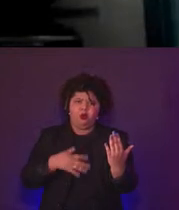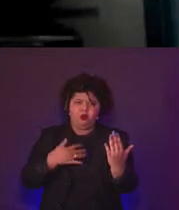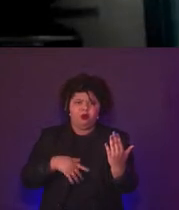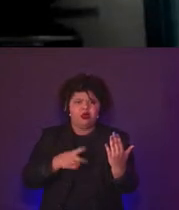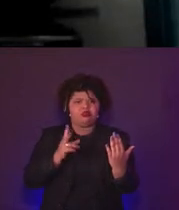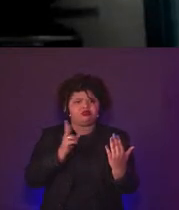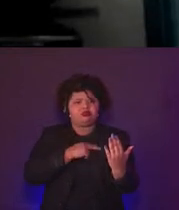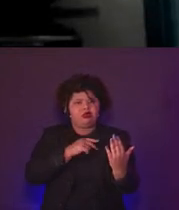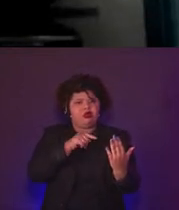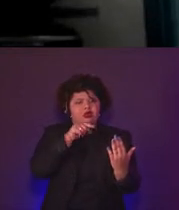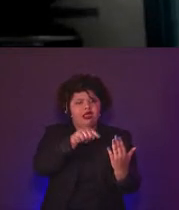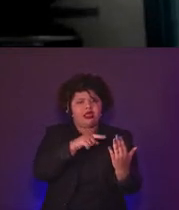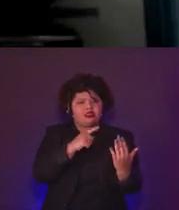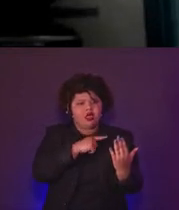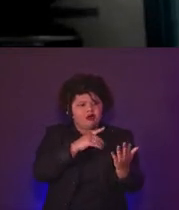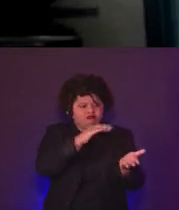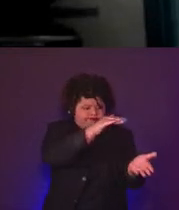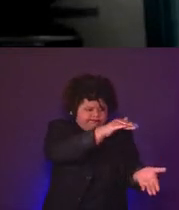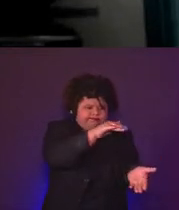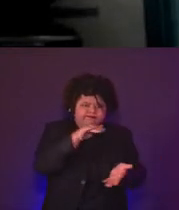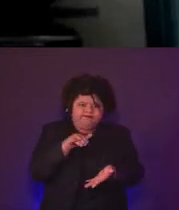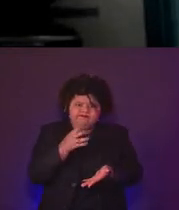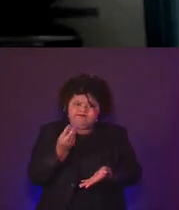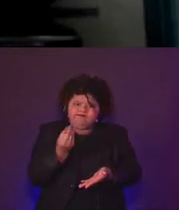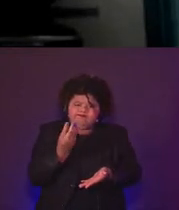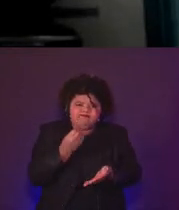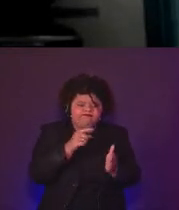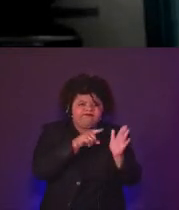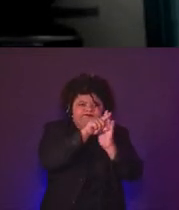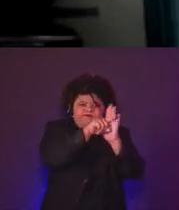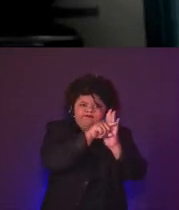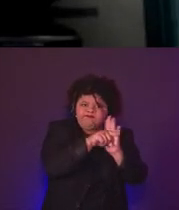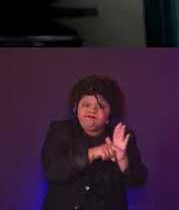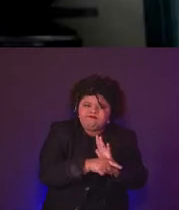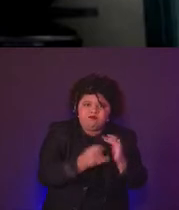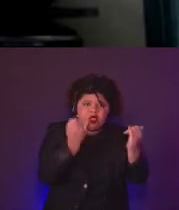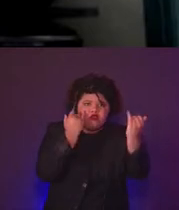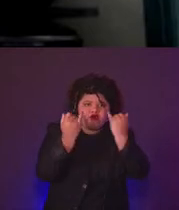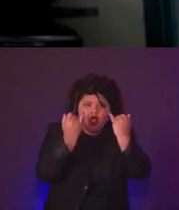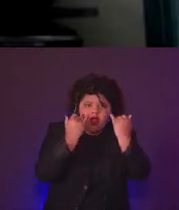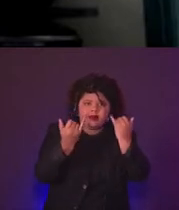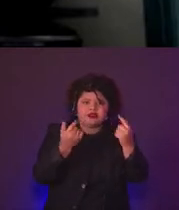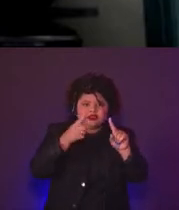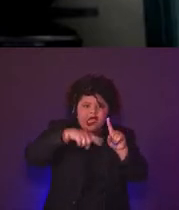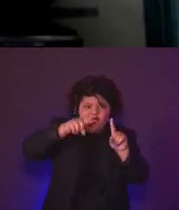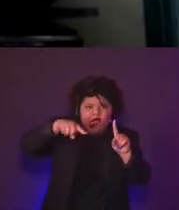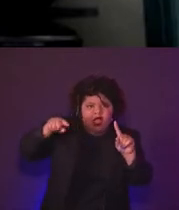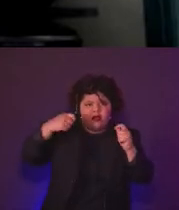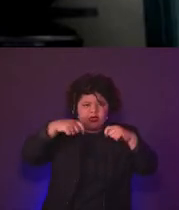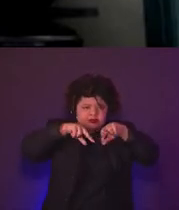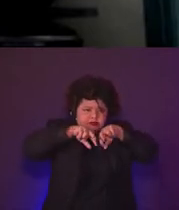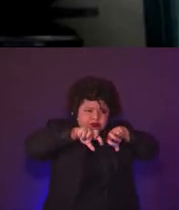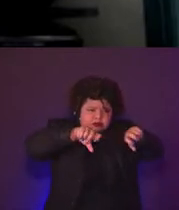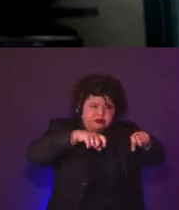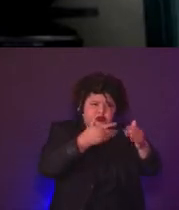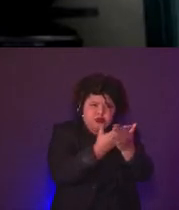volume of raw data just waiting to be analyzed. So